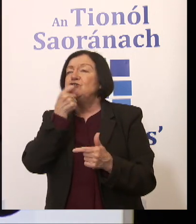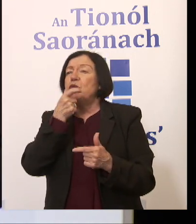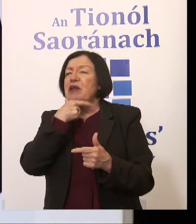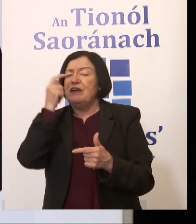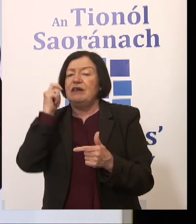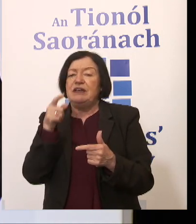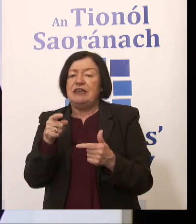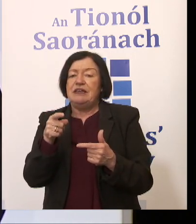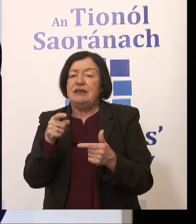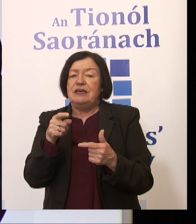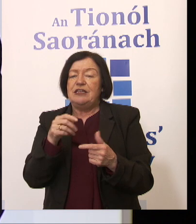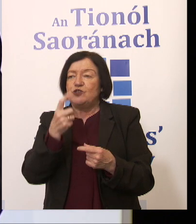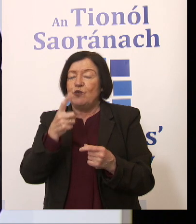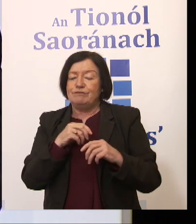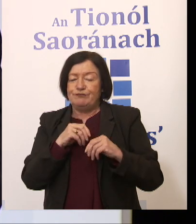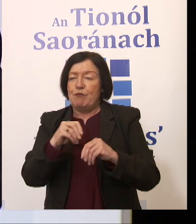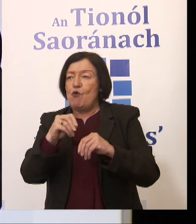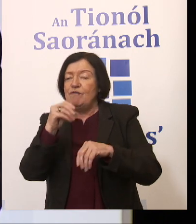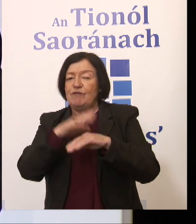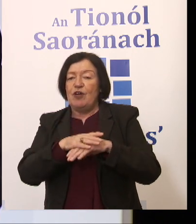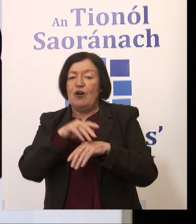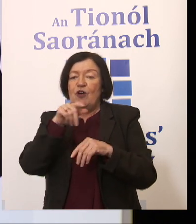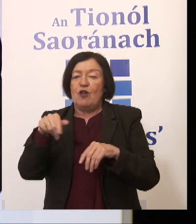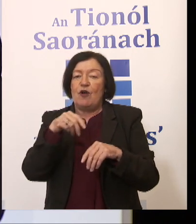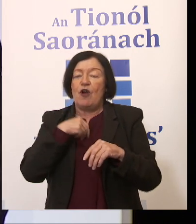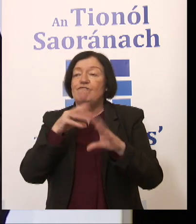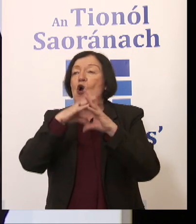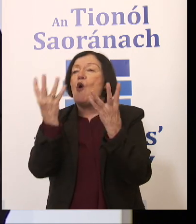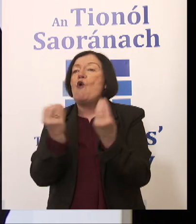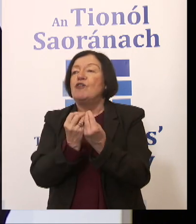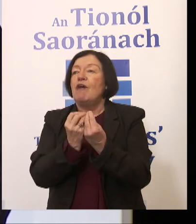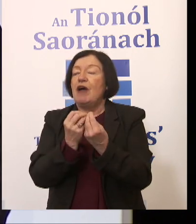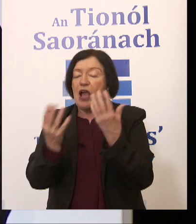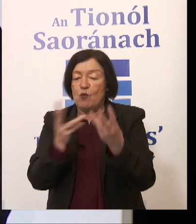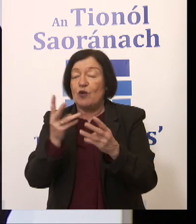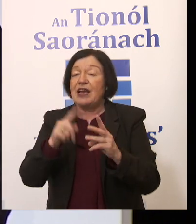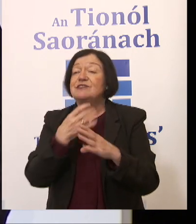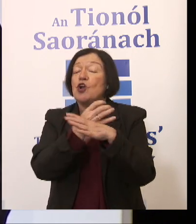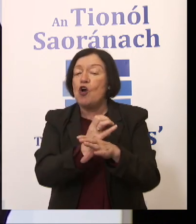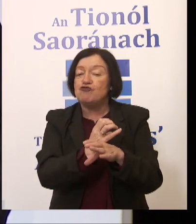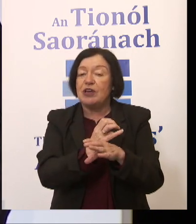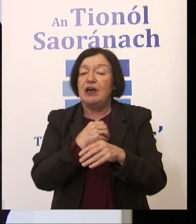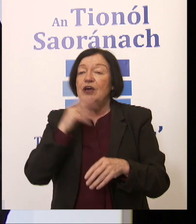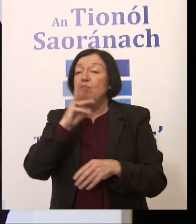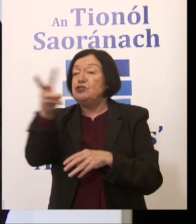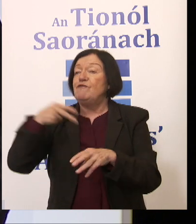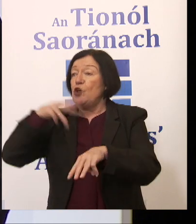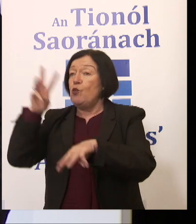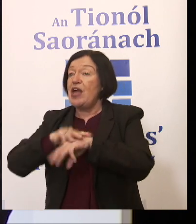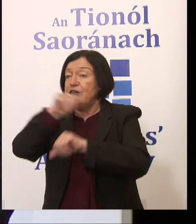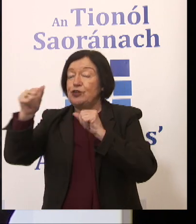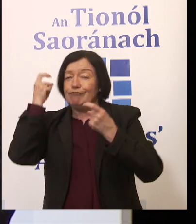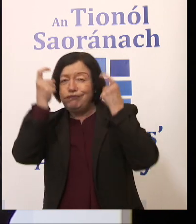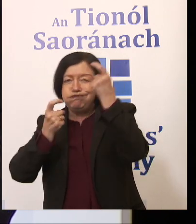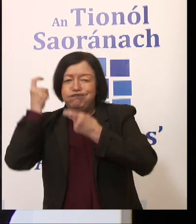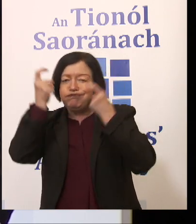as a driver nationally of our overall performance as a country. So I wish you very well in your deliberations.